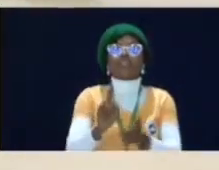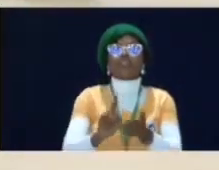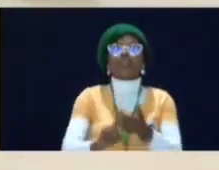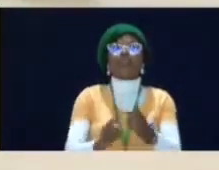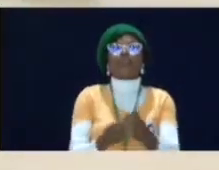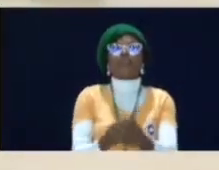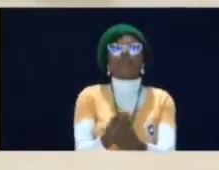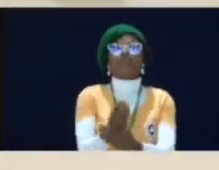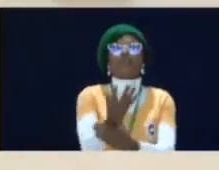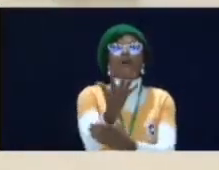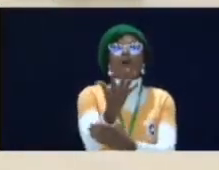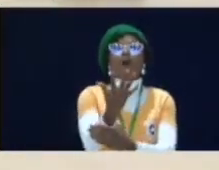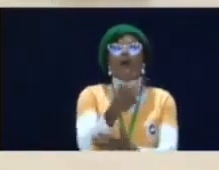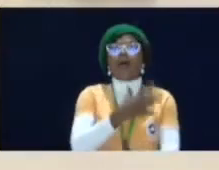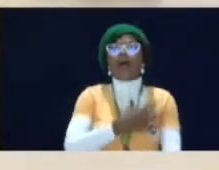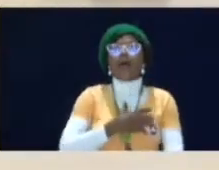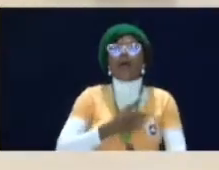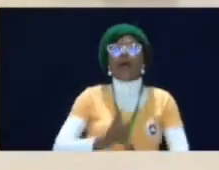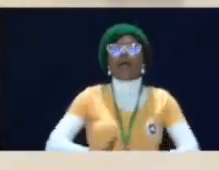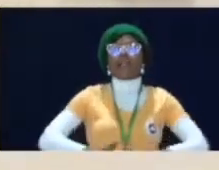andest to